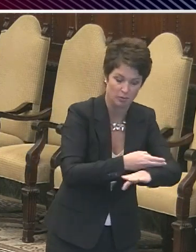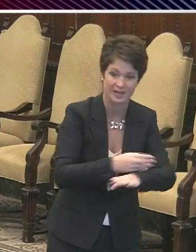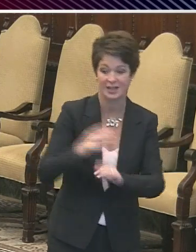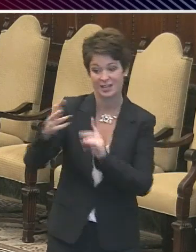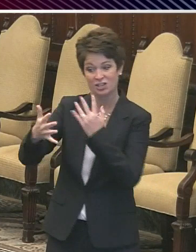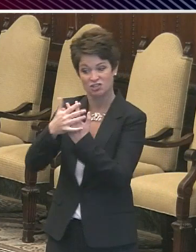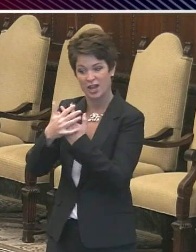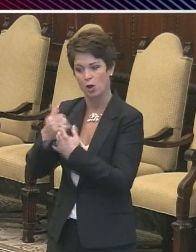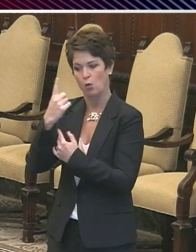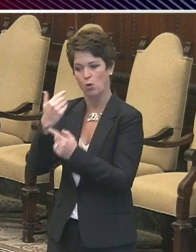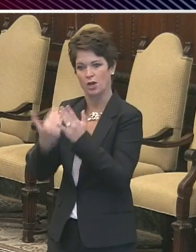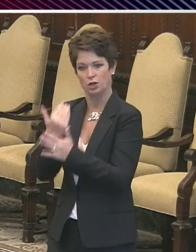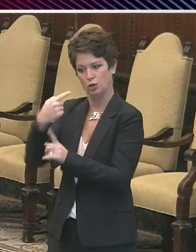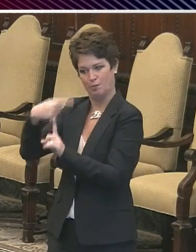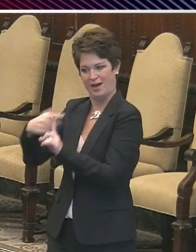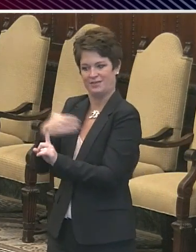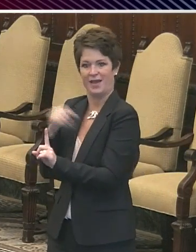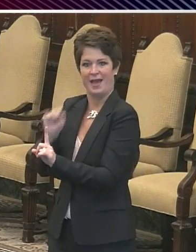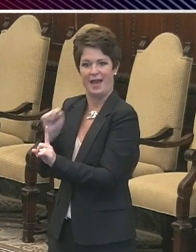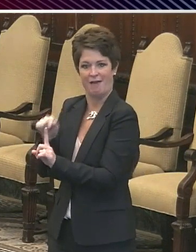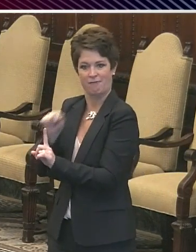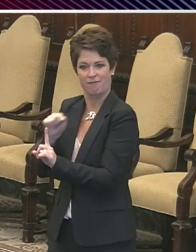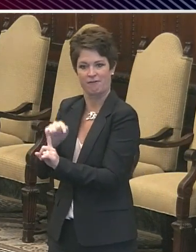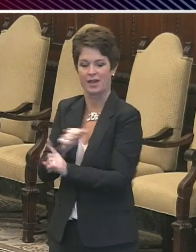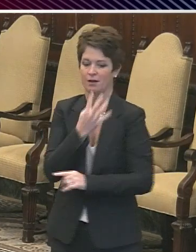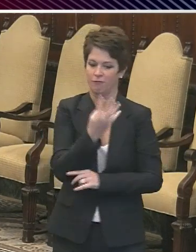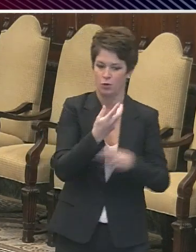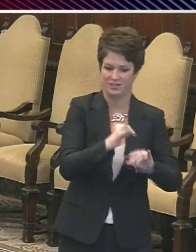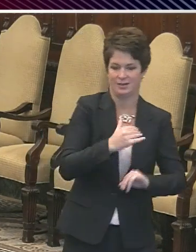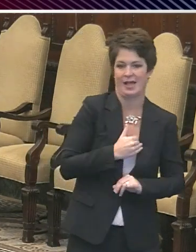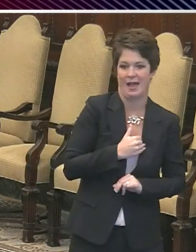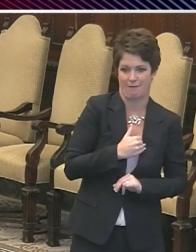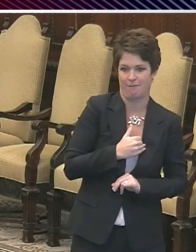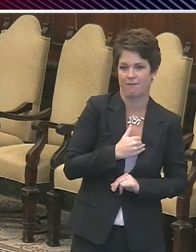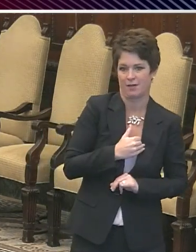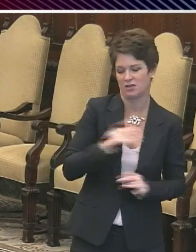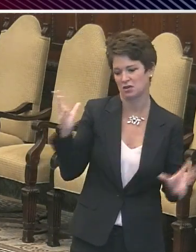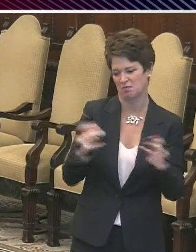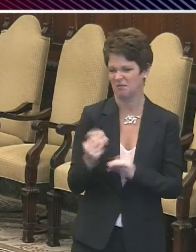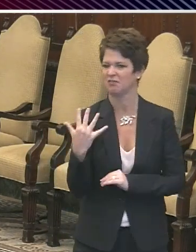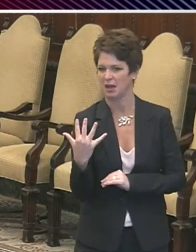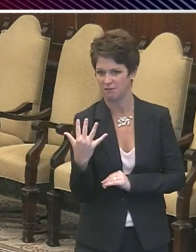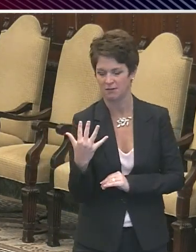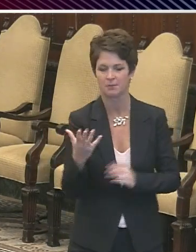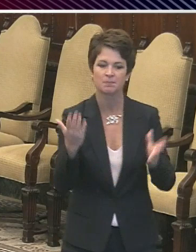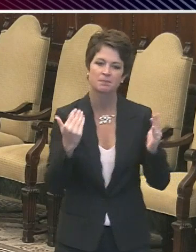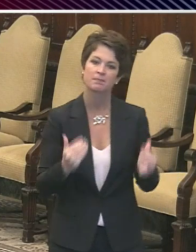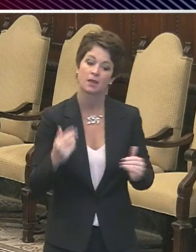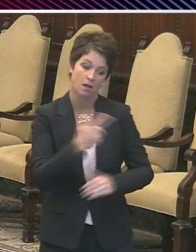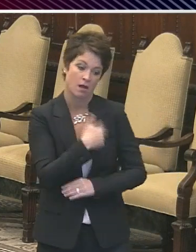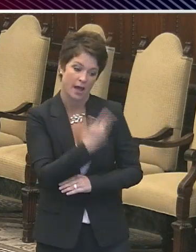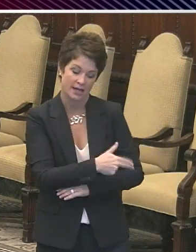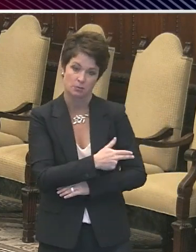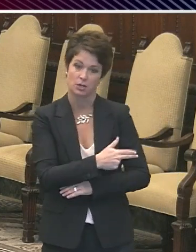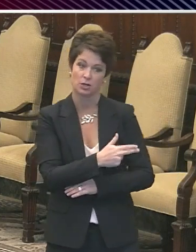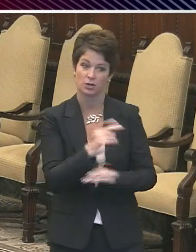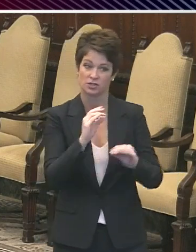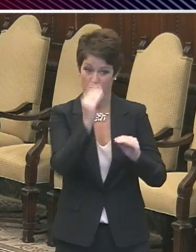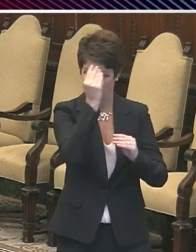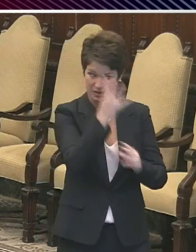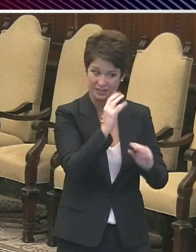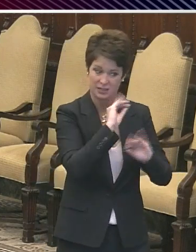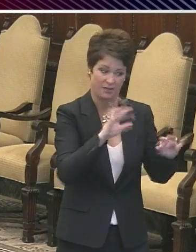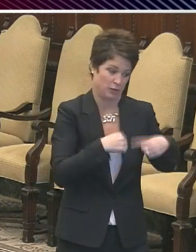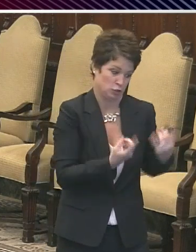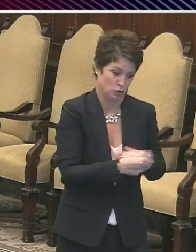case in an inmate in the last 2 days, and there are currently 4 inmates with active infection. From the hospitals, we have no report from them today,